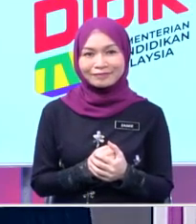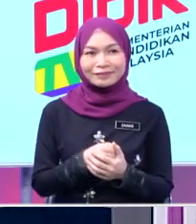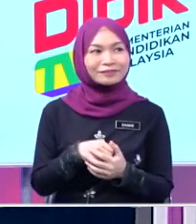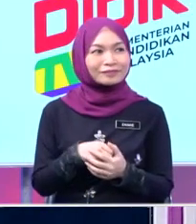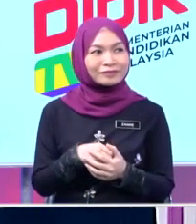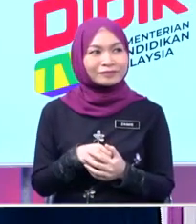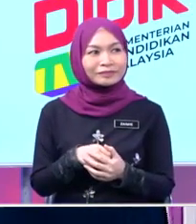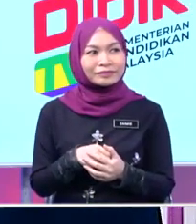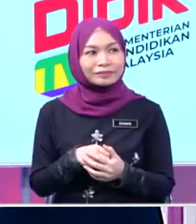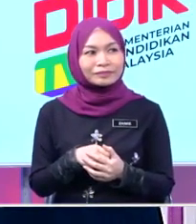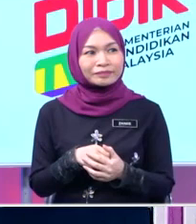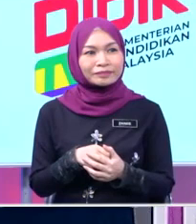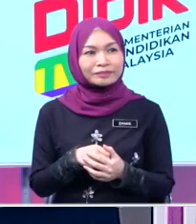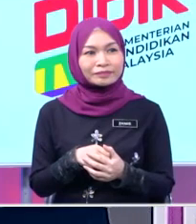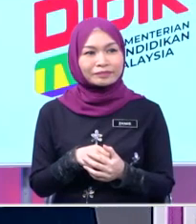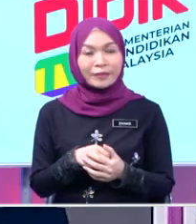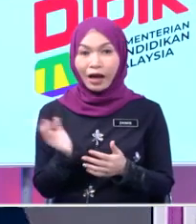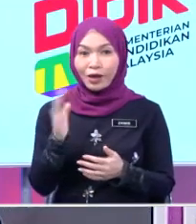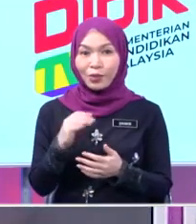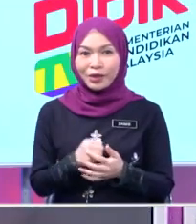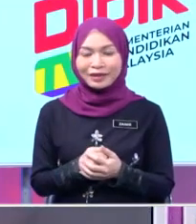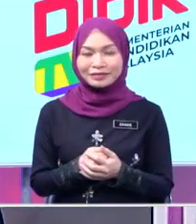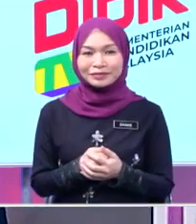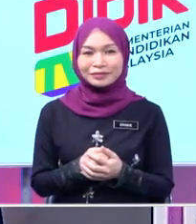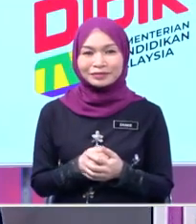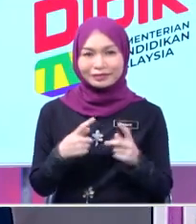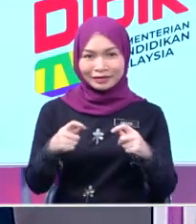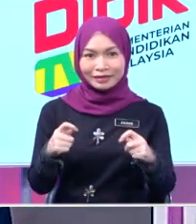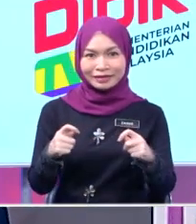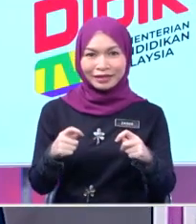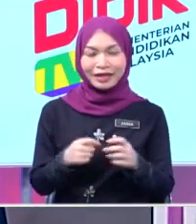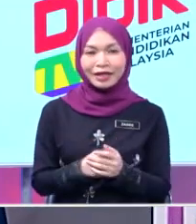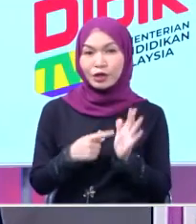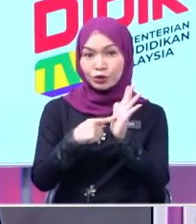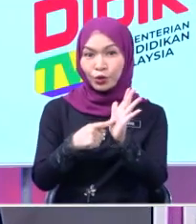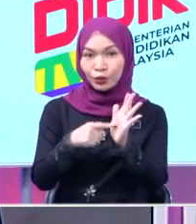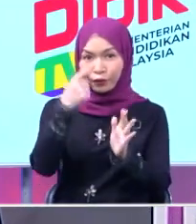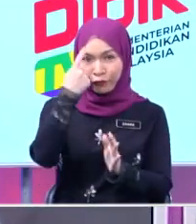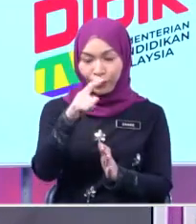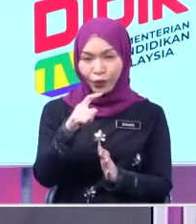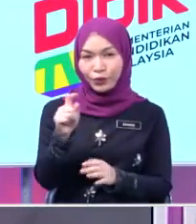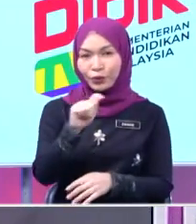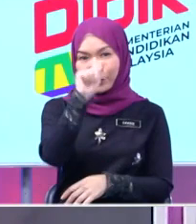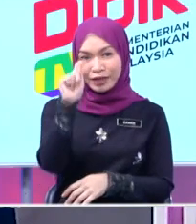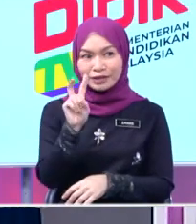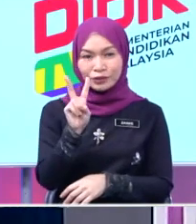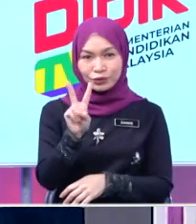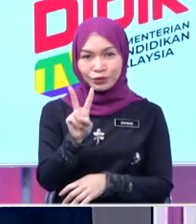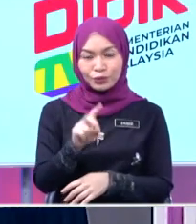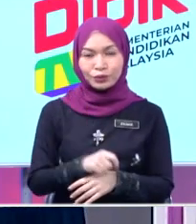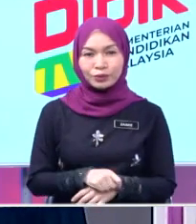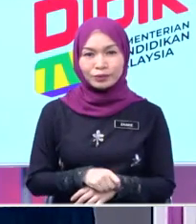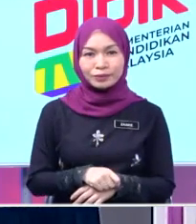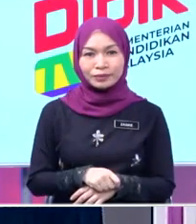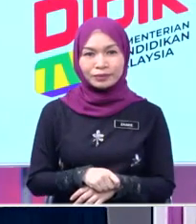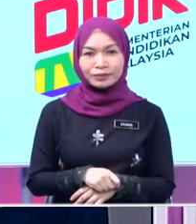right. So let's try just one example for question 2 because I think everyone's gotten the idea. Okay? Who would like to volunteer